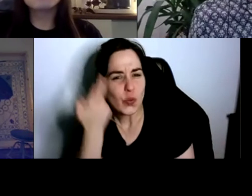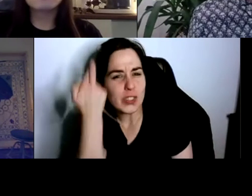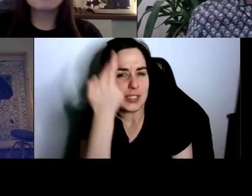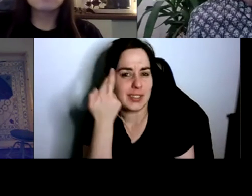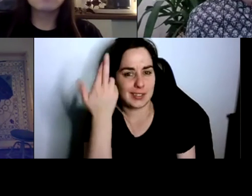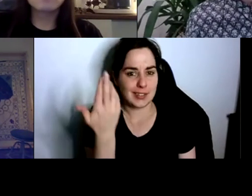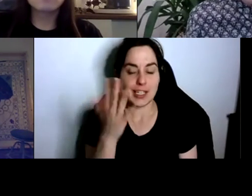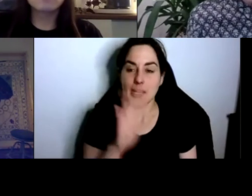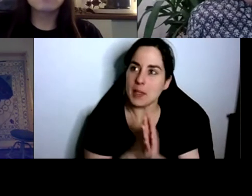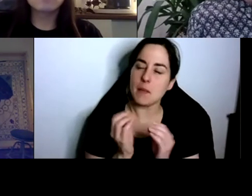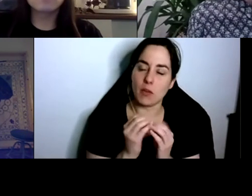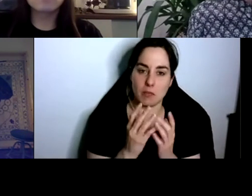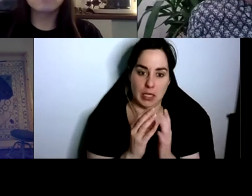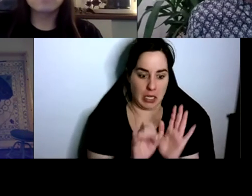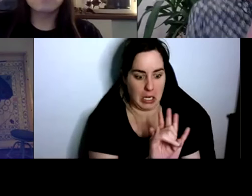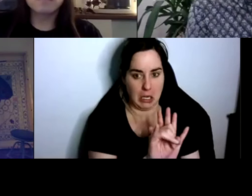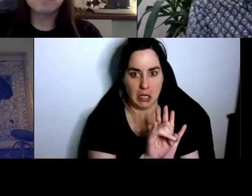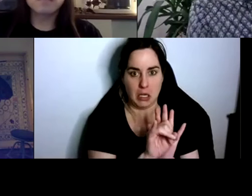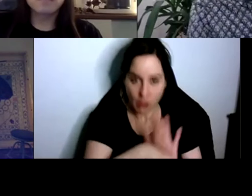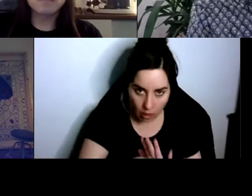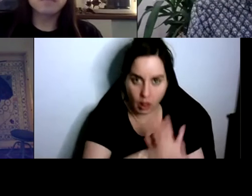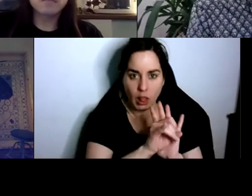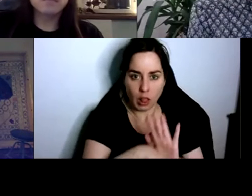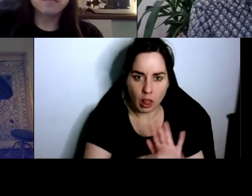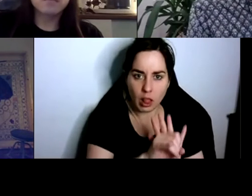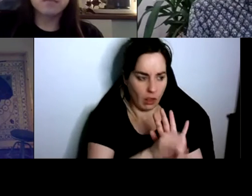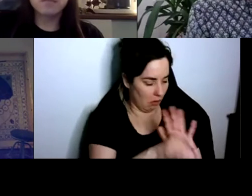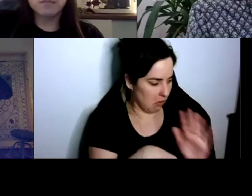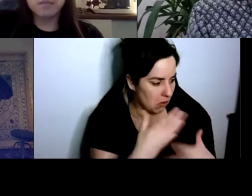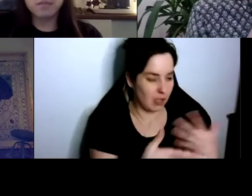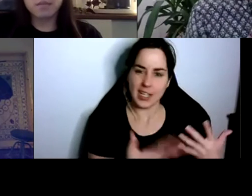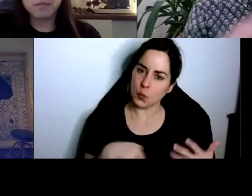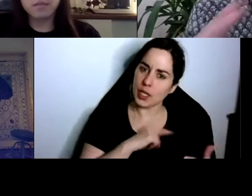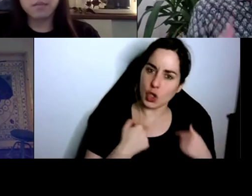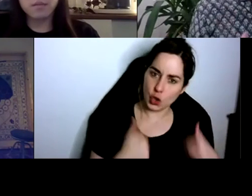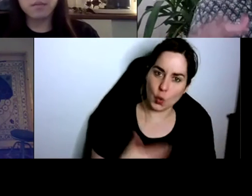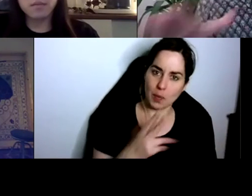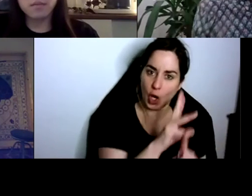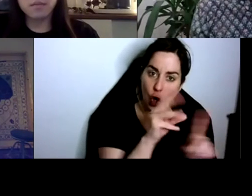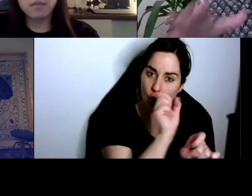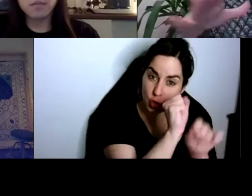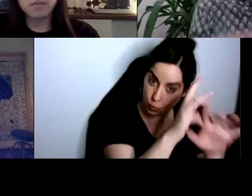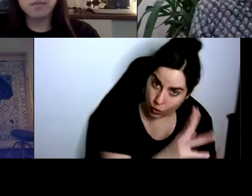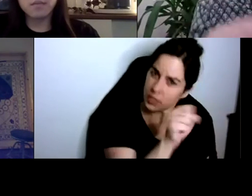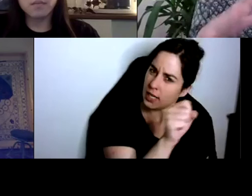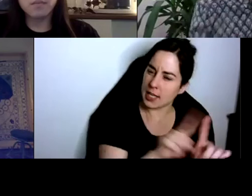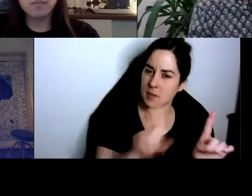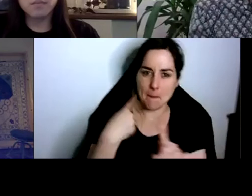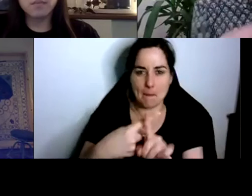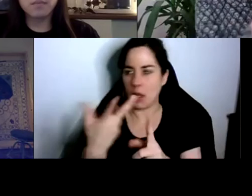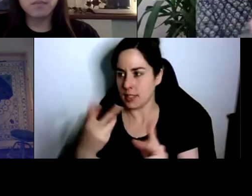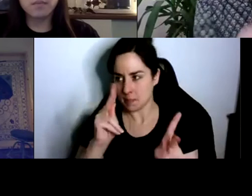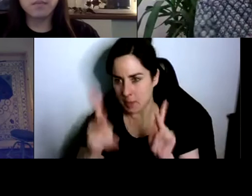It became a bit of an identity crisis. You know, I think for us as humans, as cultural workers, but also as us collectively in our respective